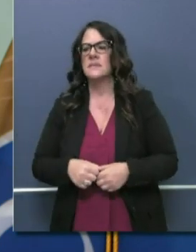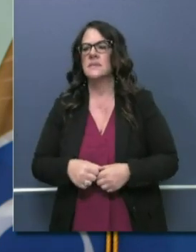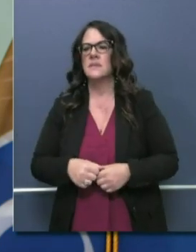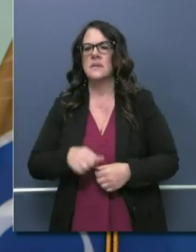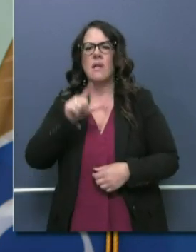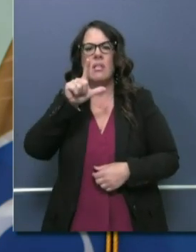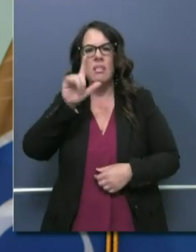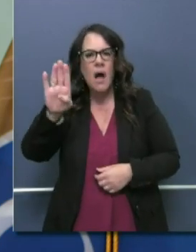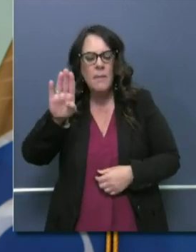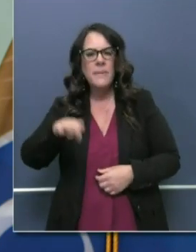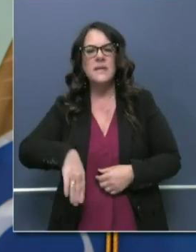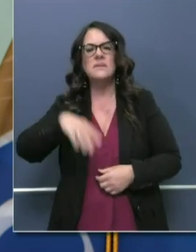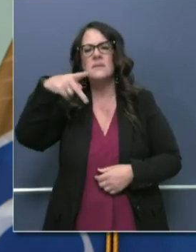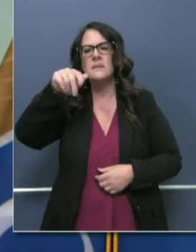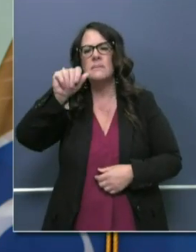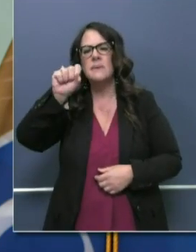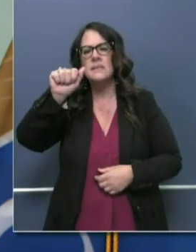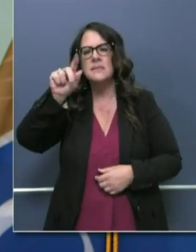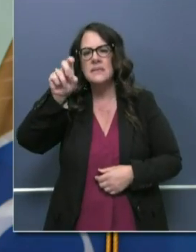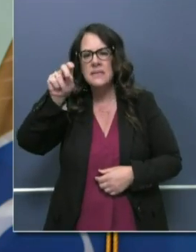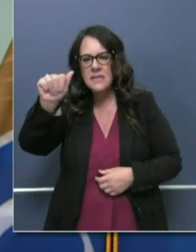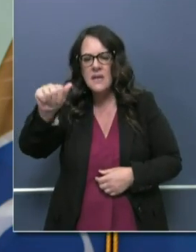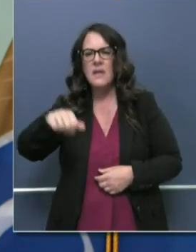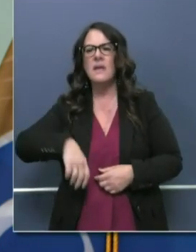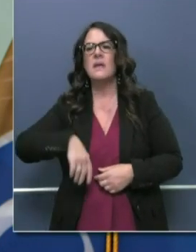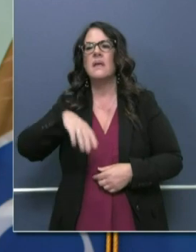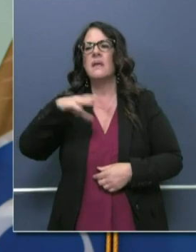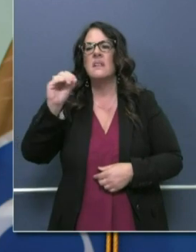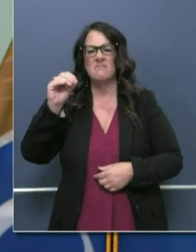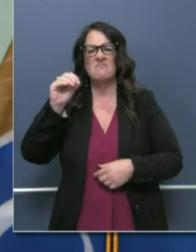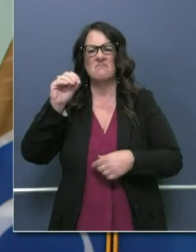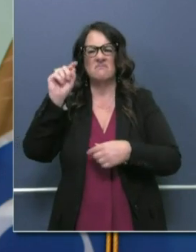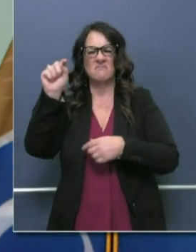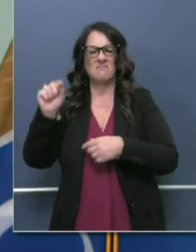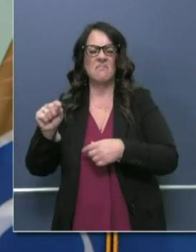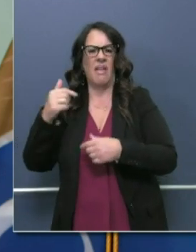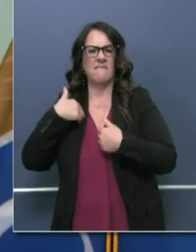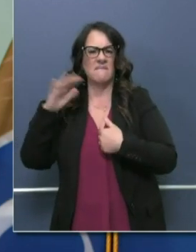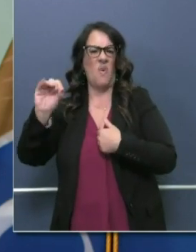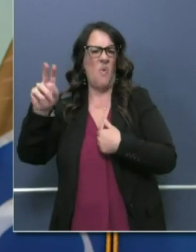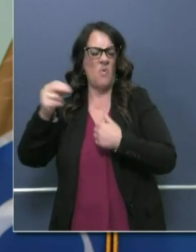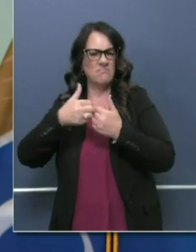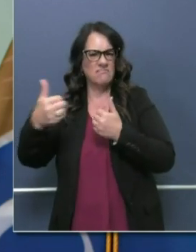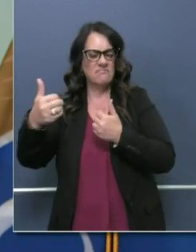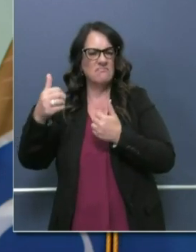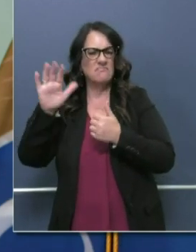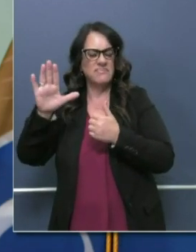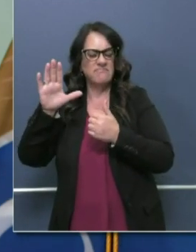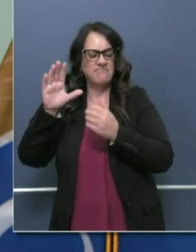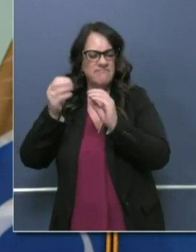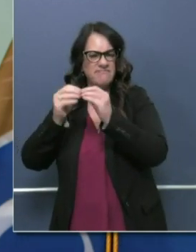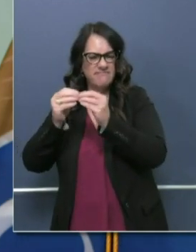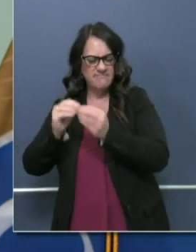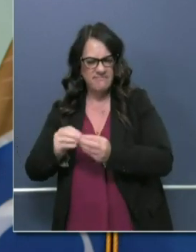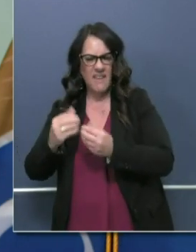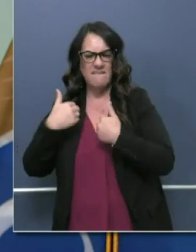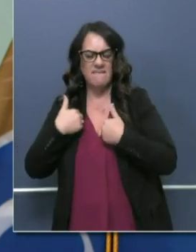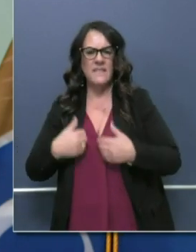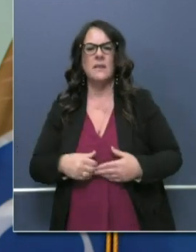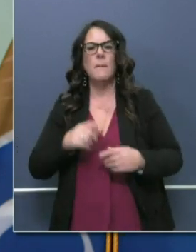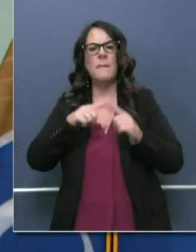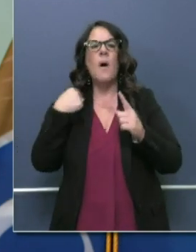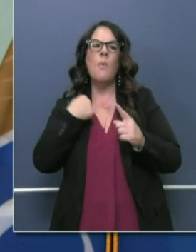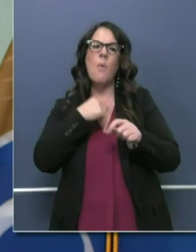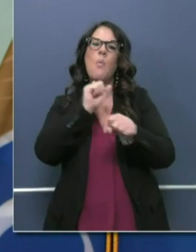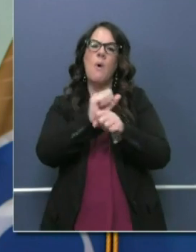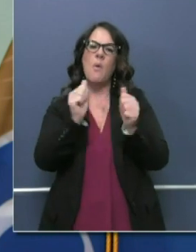Pasadena, and Berkeley have their own unique status. I don't want to go down that rabbit hole except to say that we're working with 61